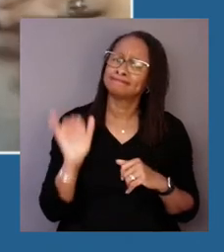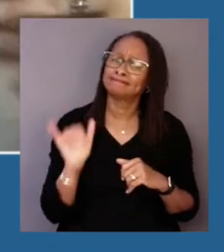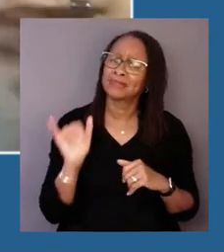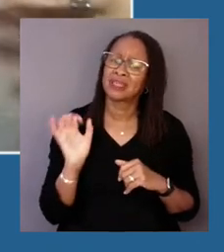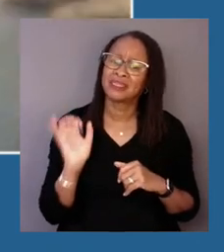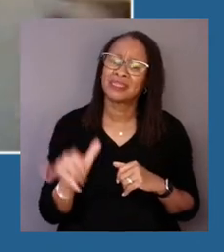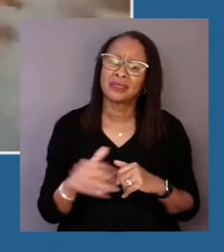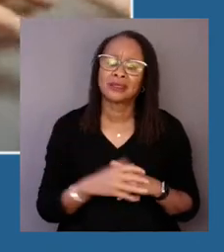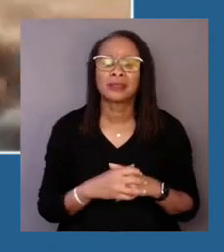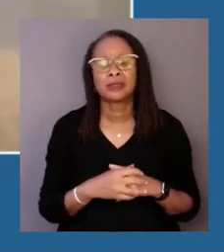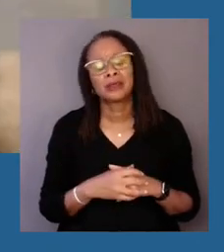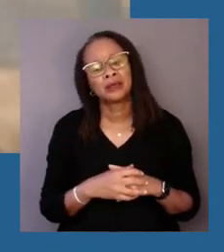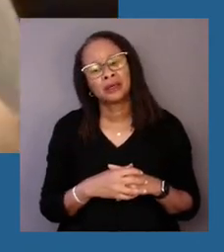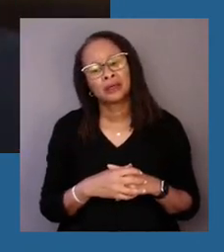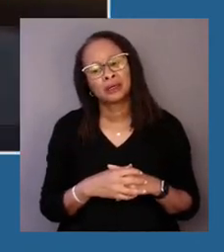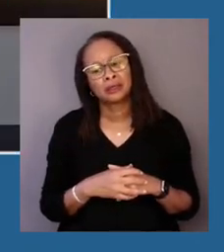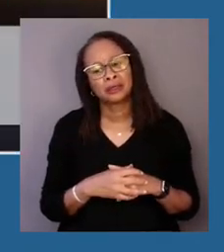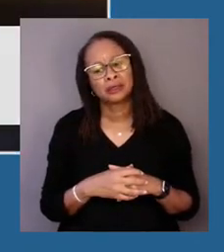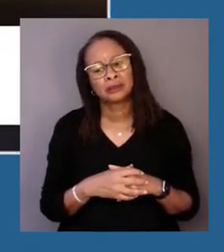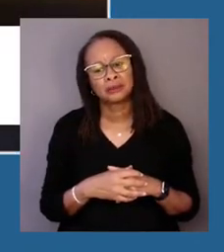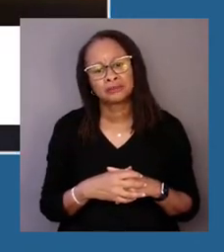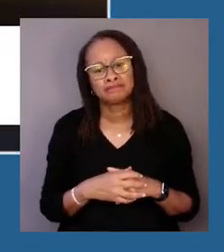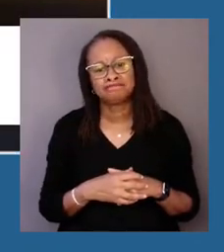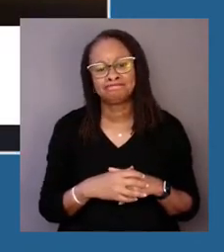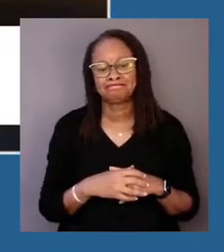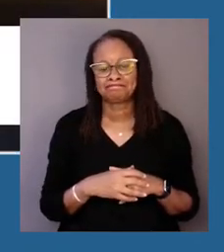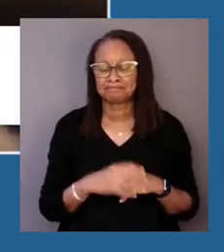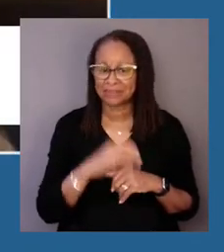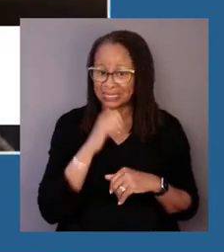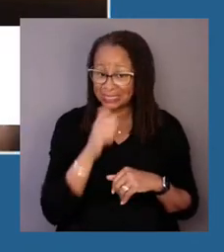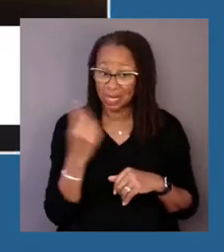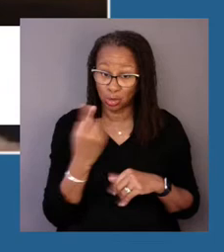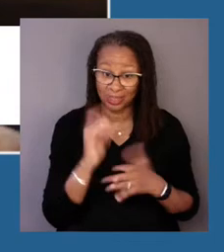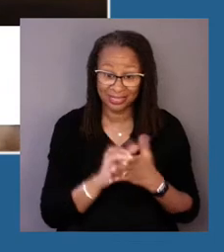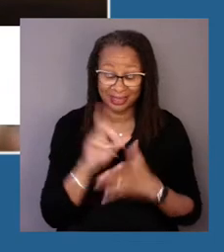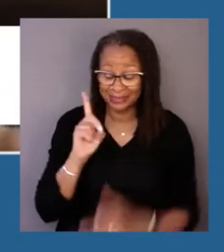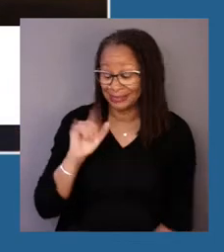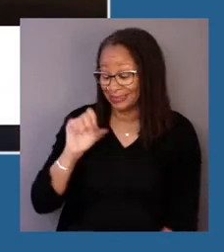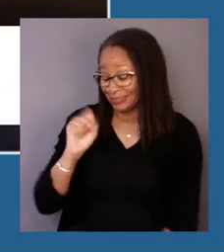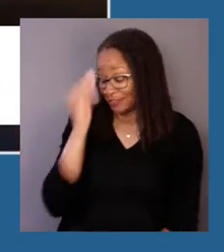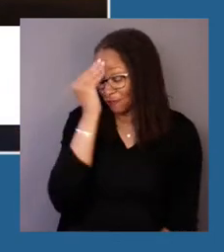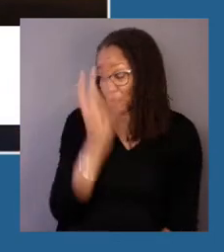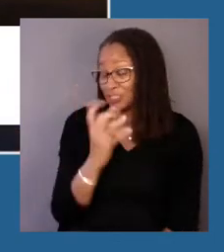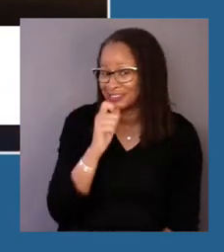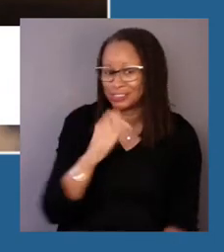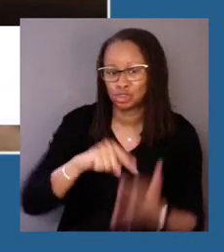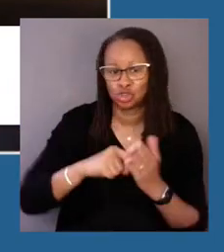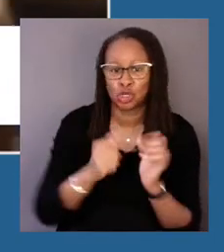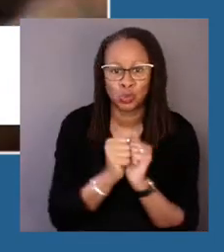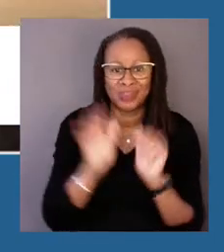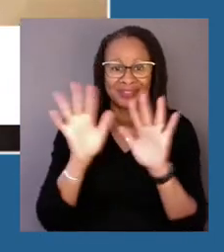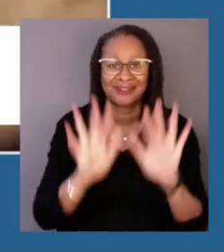it's not just that, like the disinformation didn't start with climate change. They started laying